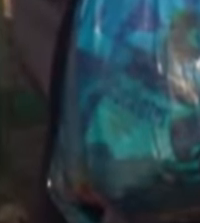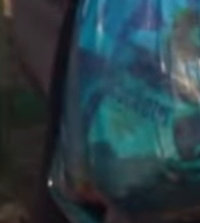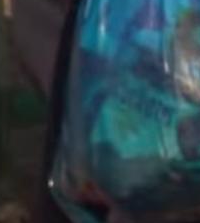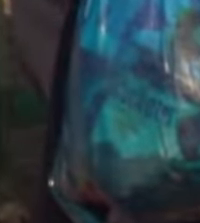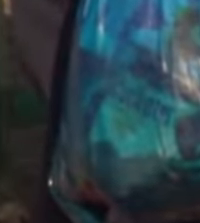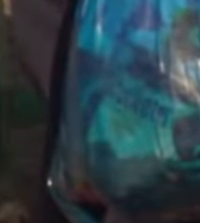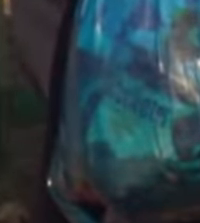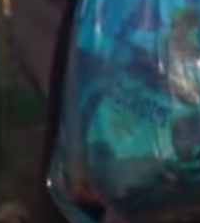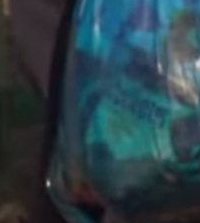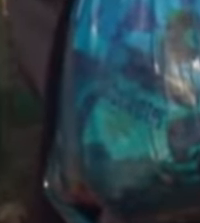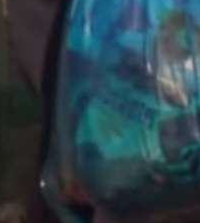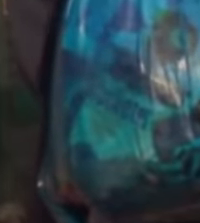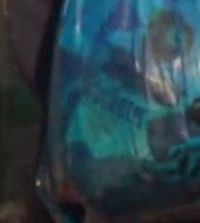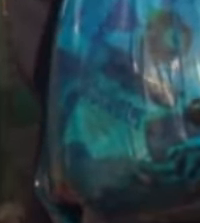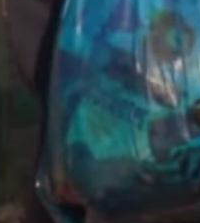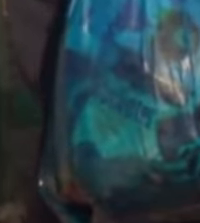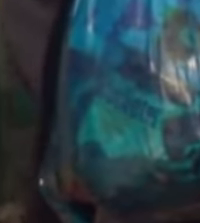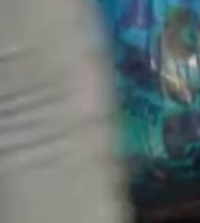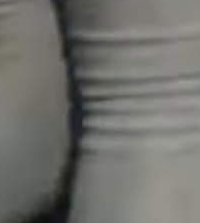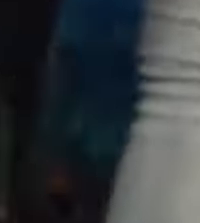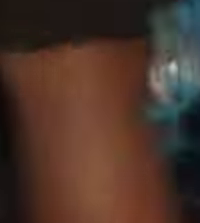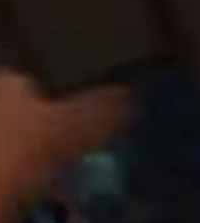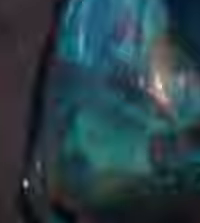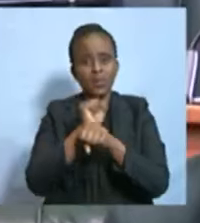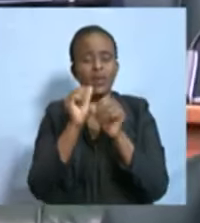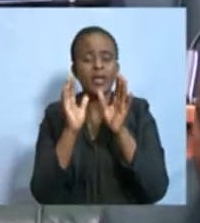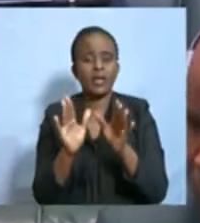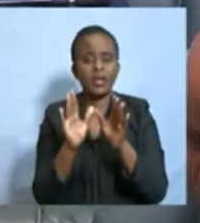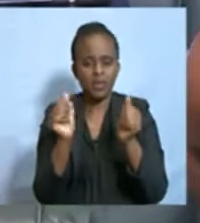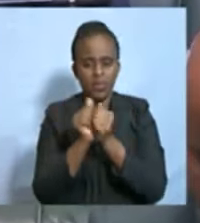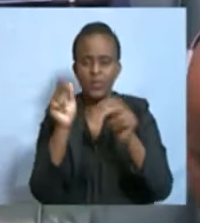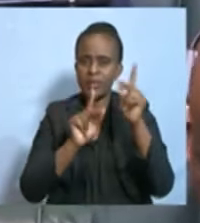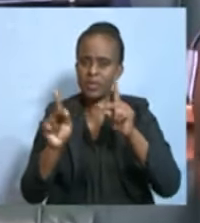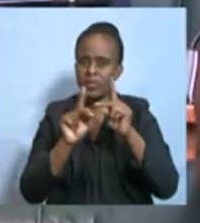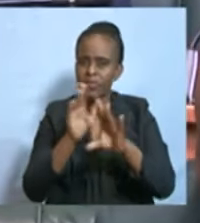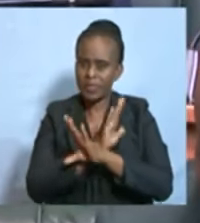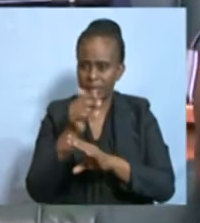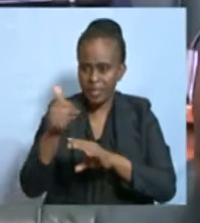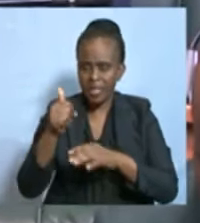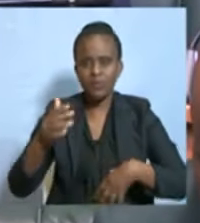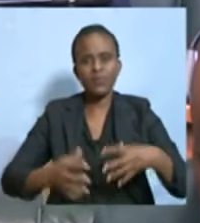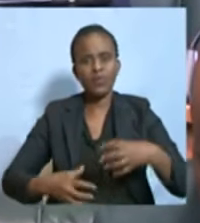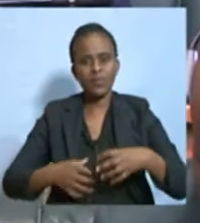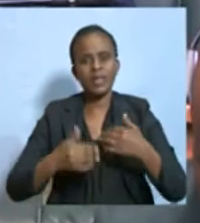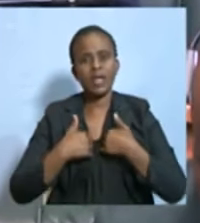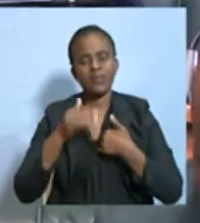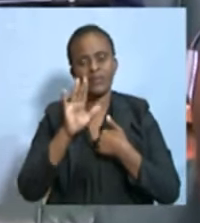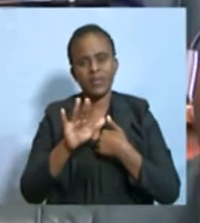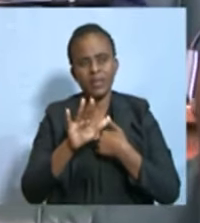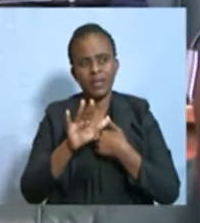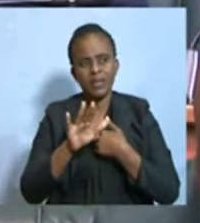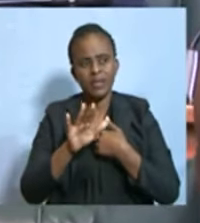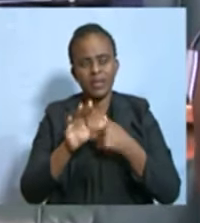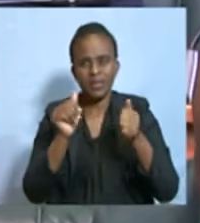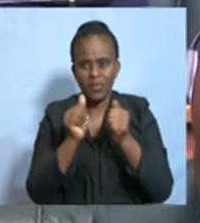raised on the floor of the House bordered on the cost of living in the country. The people of Zambia are crying in light